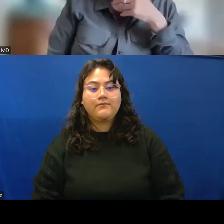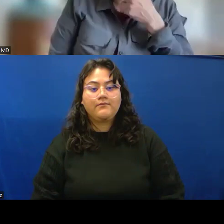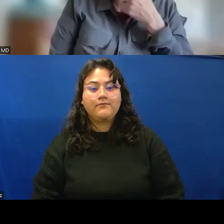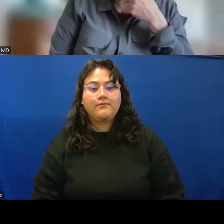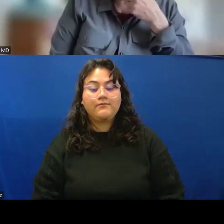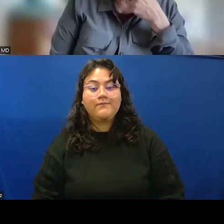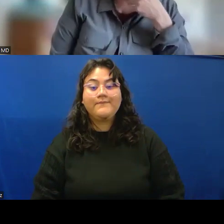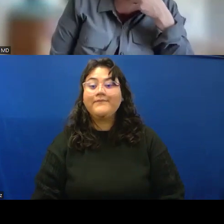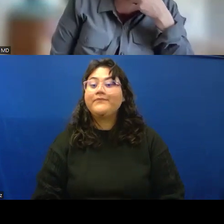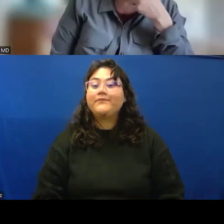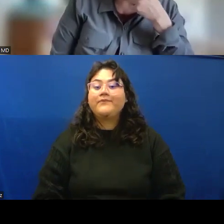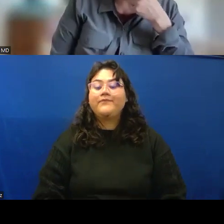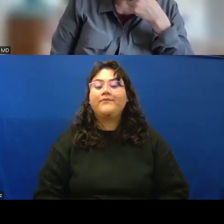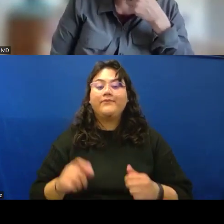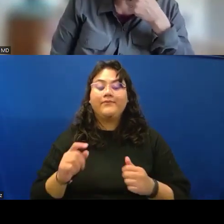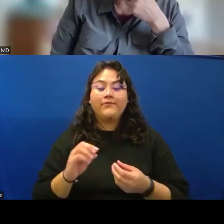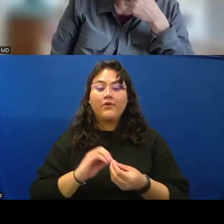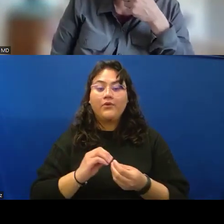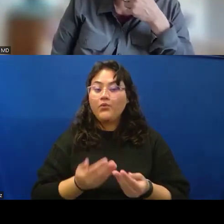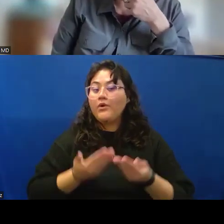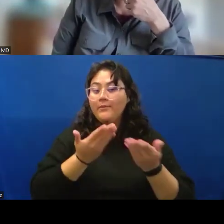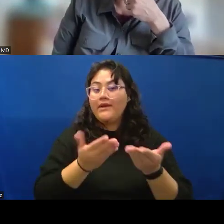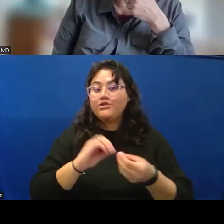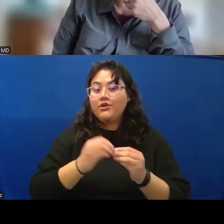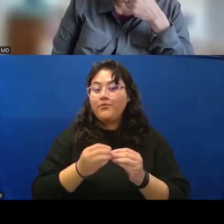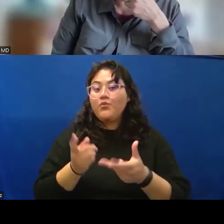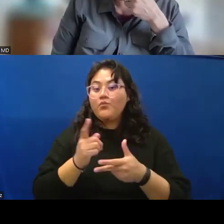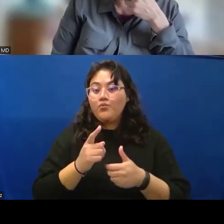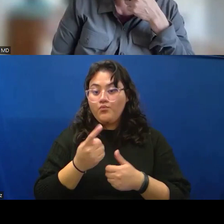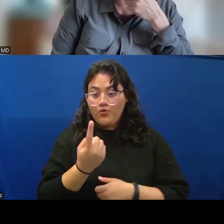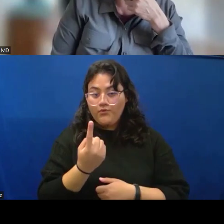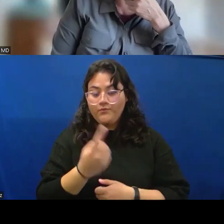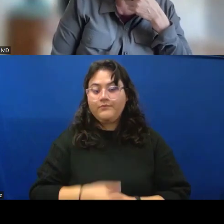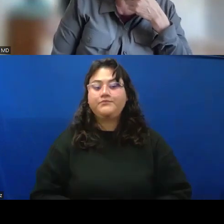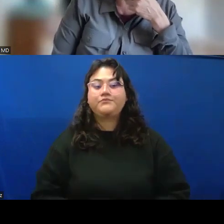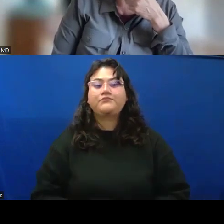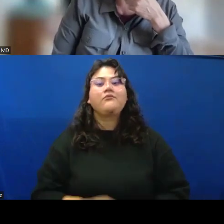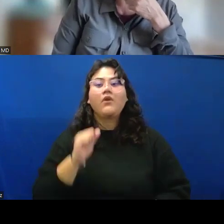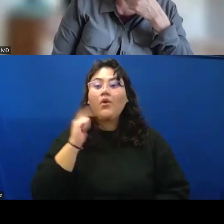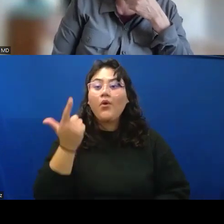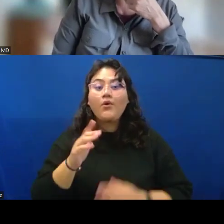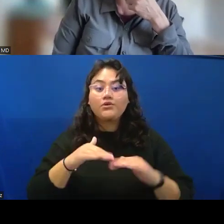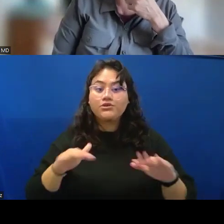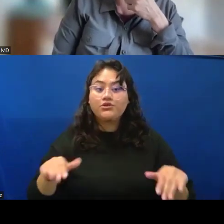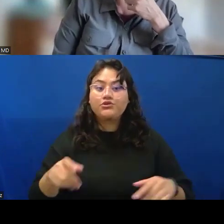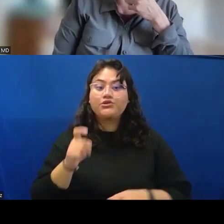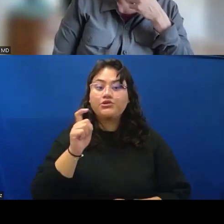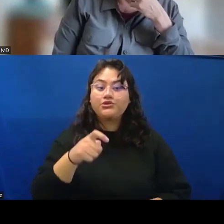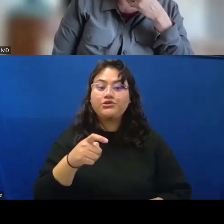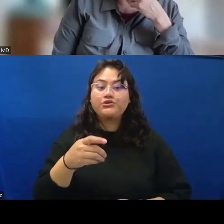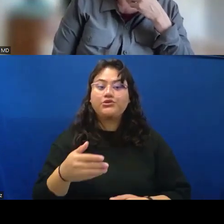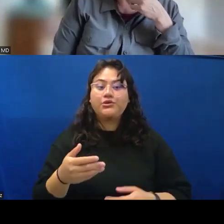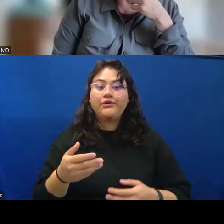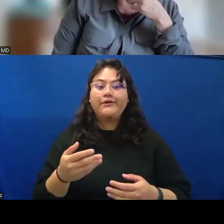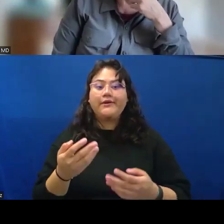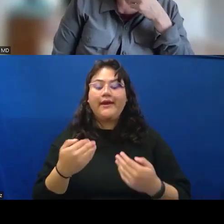So the first recommendation states all children should undergo a risk assessment for changes in hearing thresholds